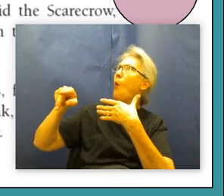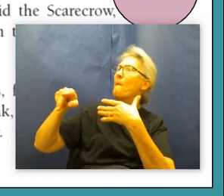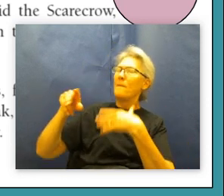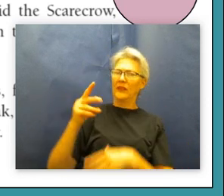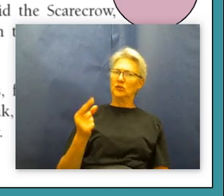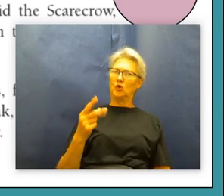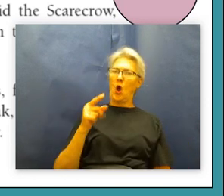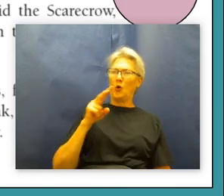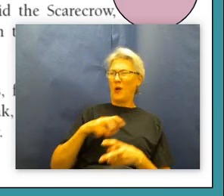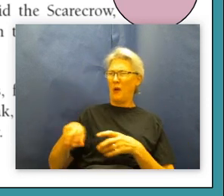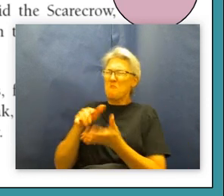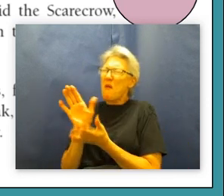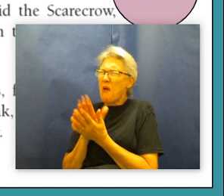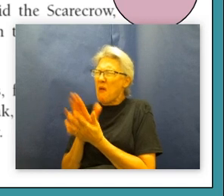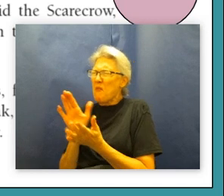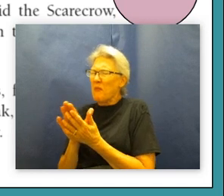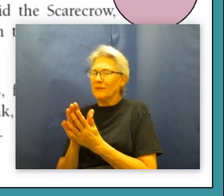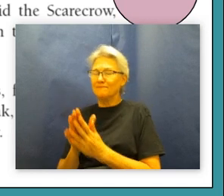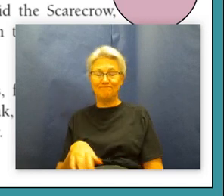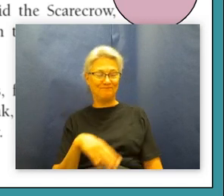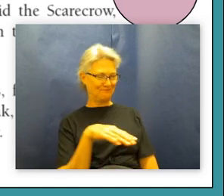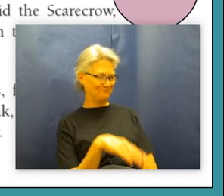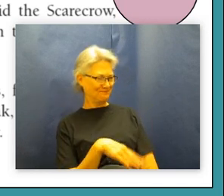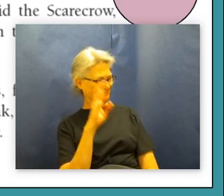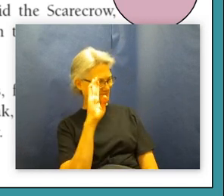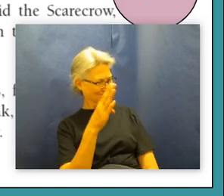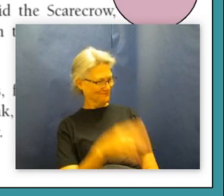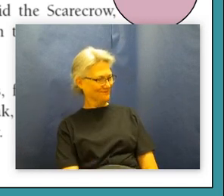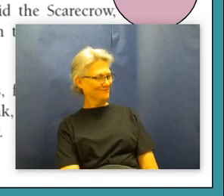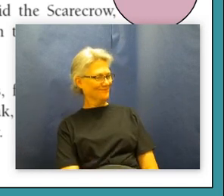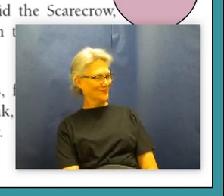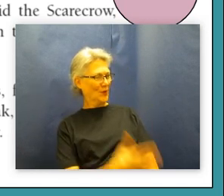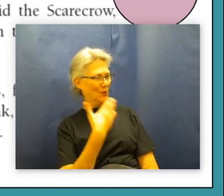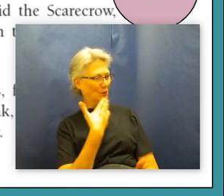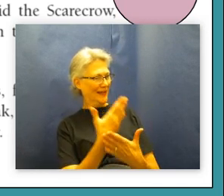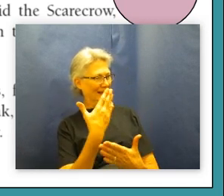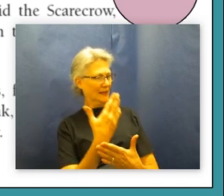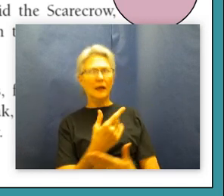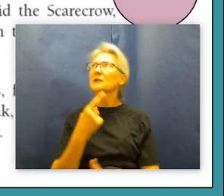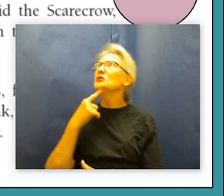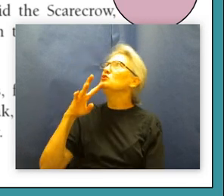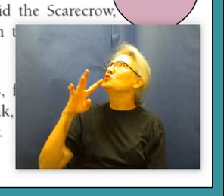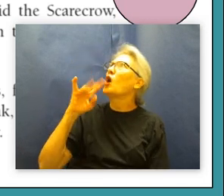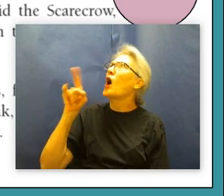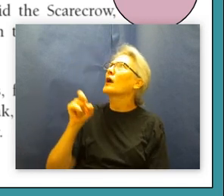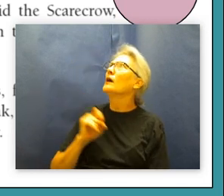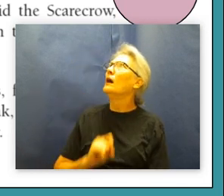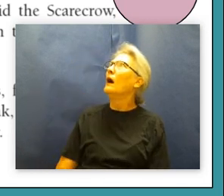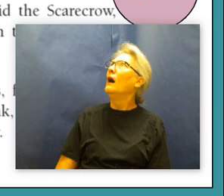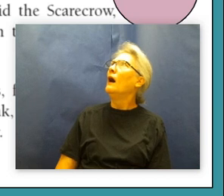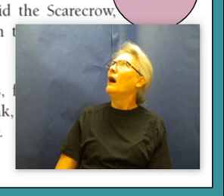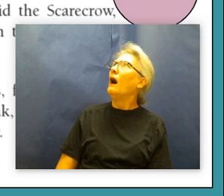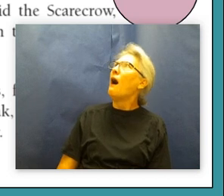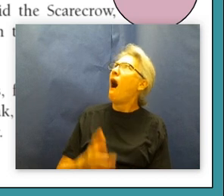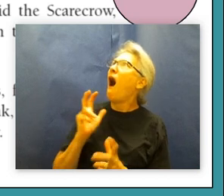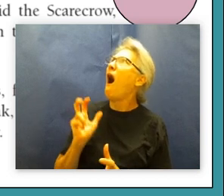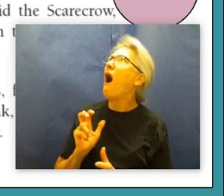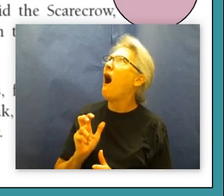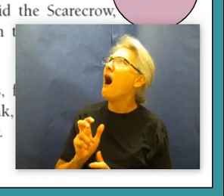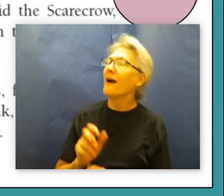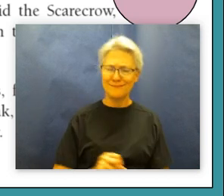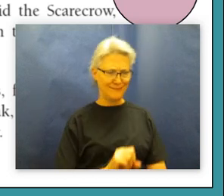barked. "Good day," said the scarecrow in a rather husky voice. "Did you speak?" asked the girl in wonder.